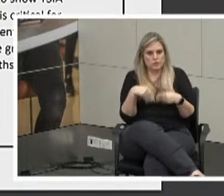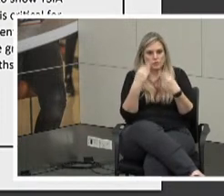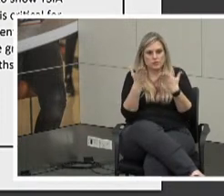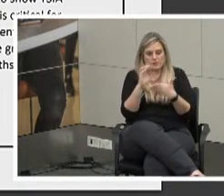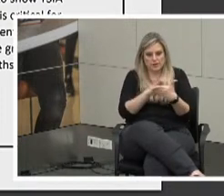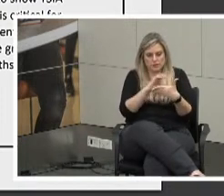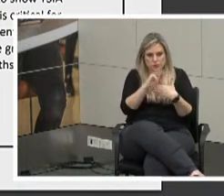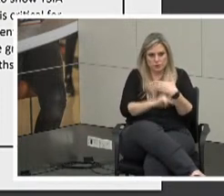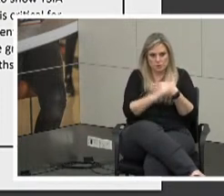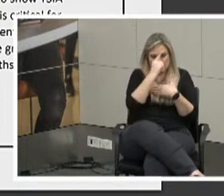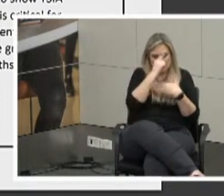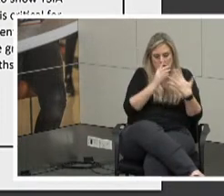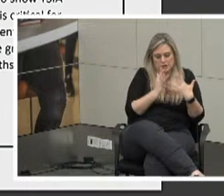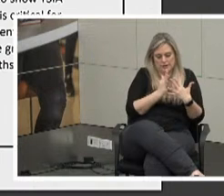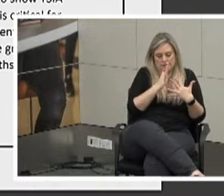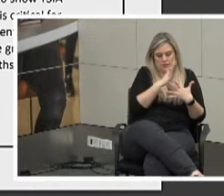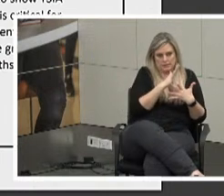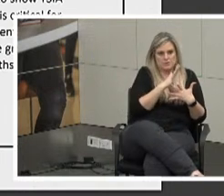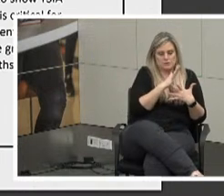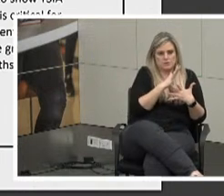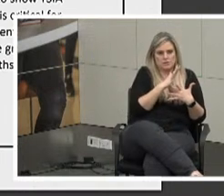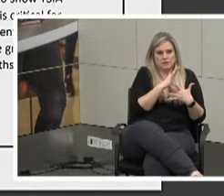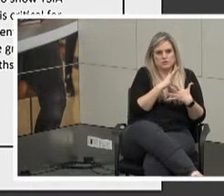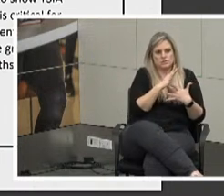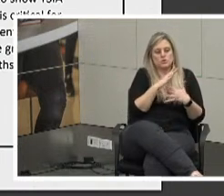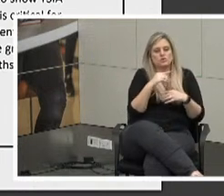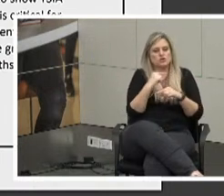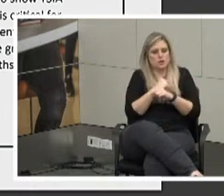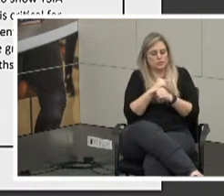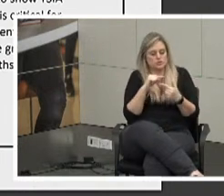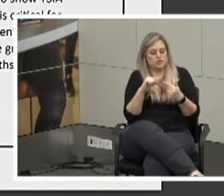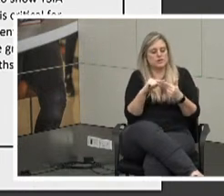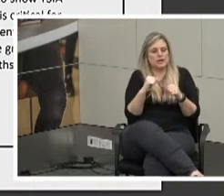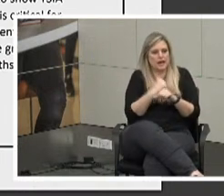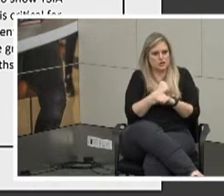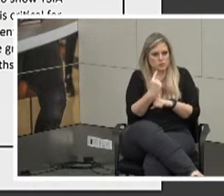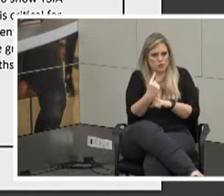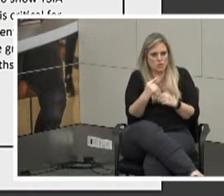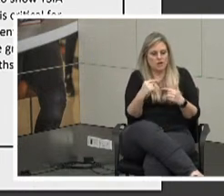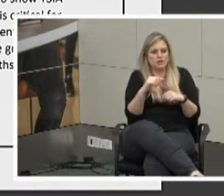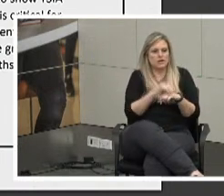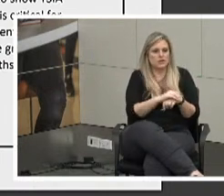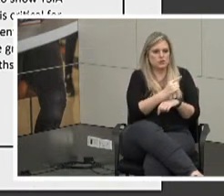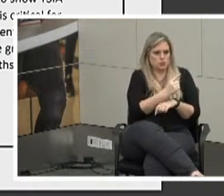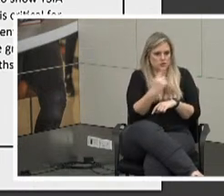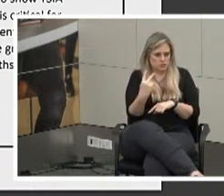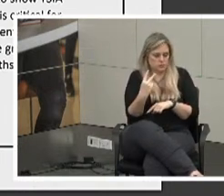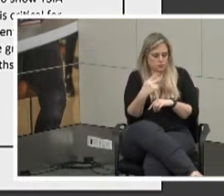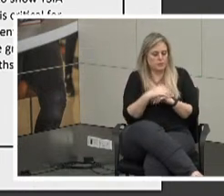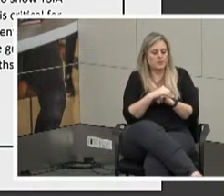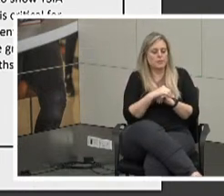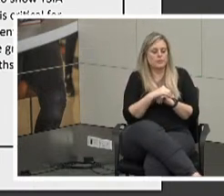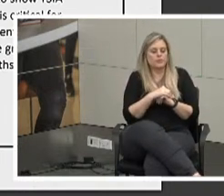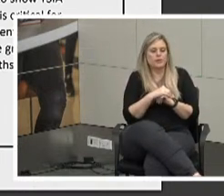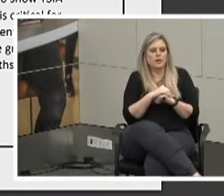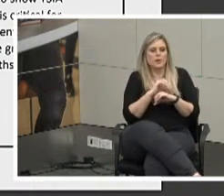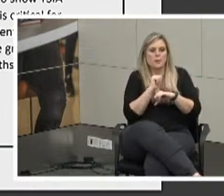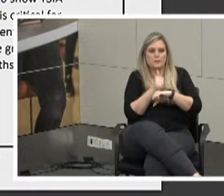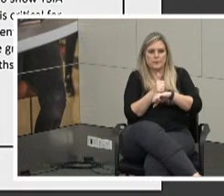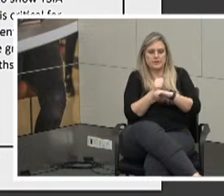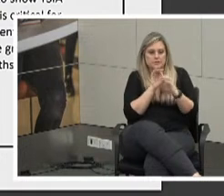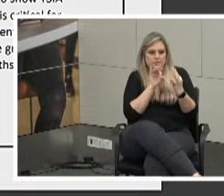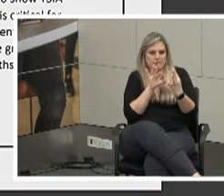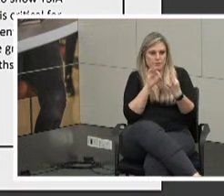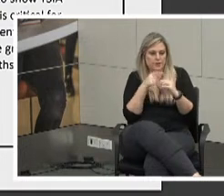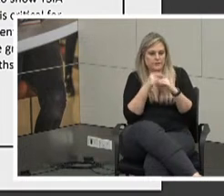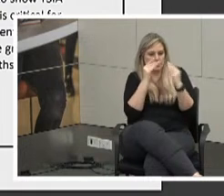curriculum for ninth and 10th grade courses so geometry Algebra 1 English one and English 2 um but based on feedback from many